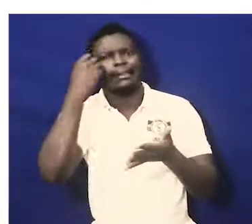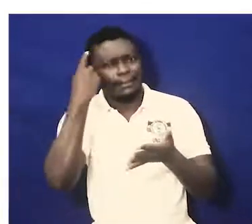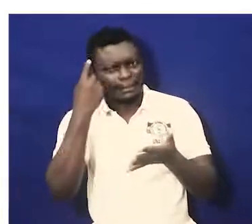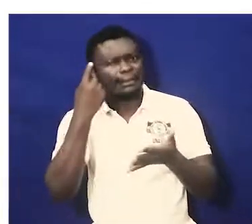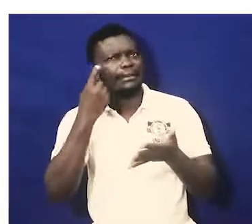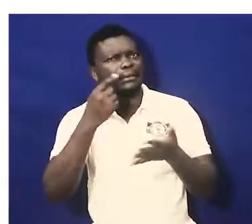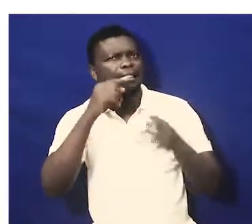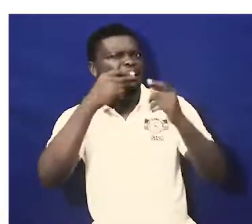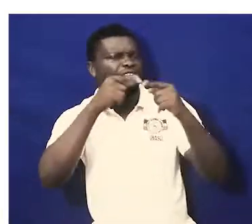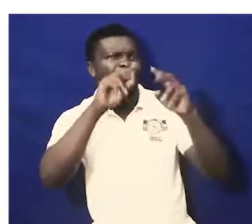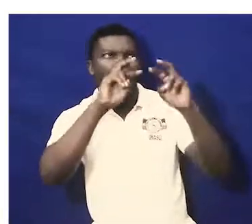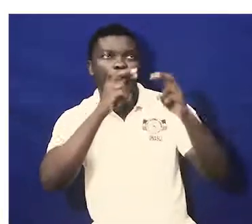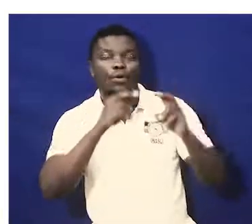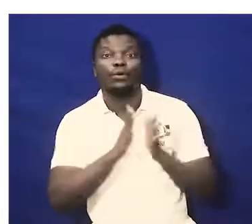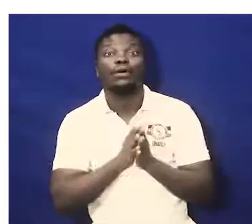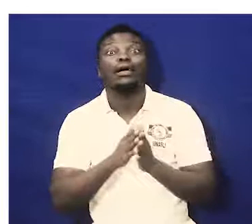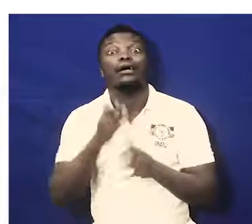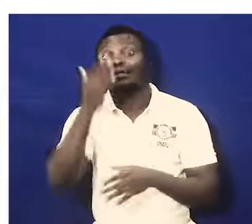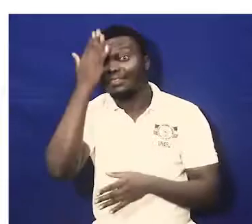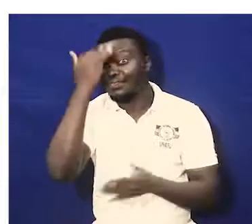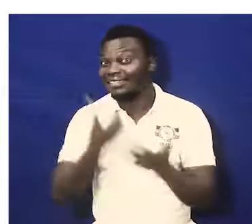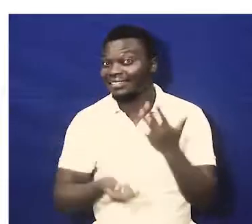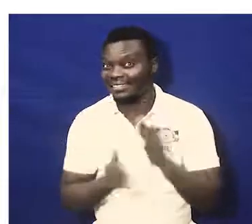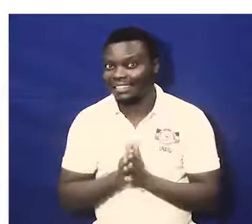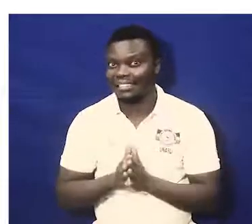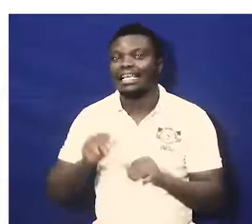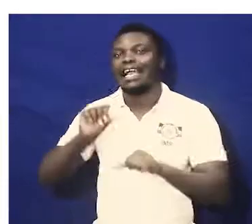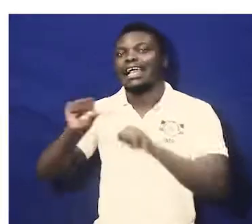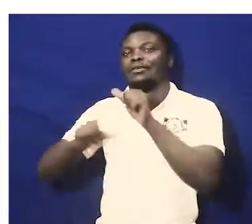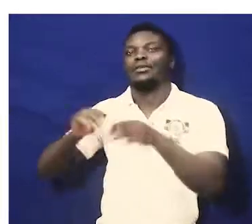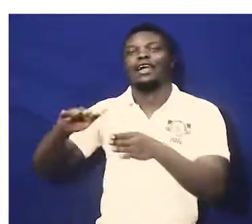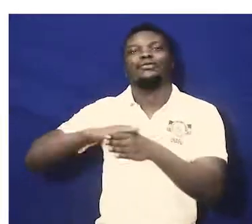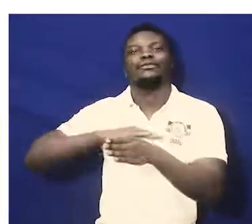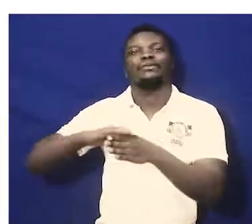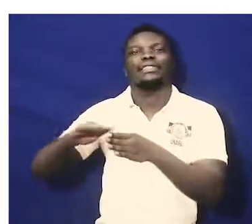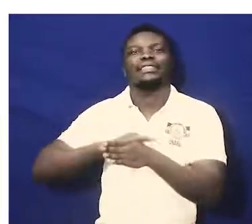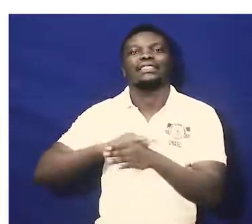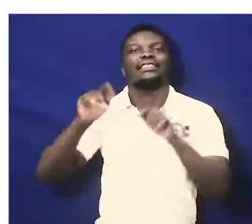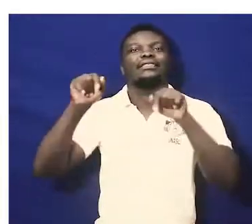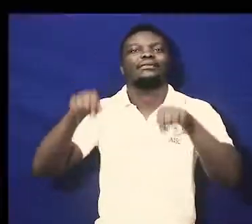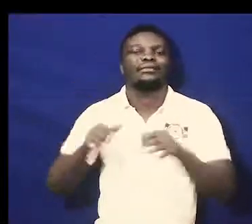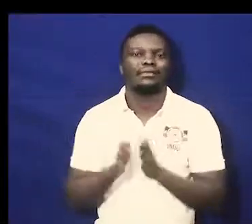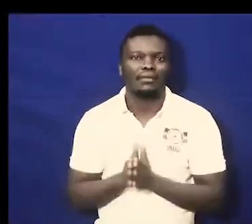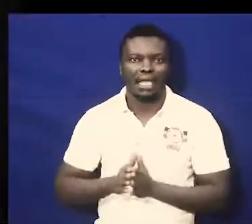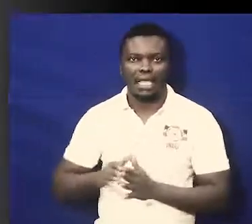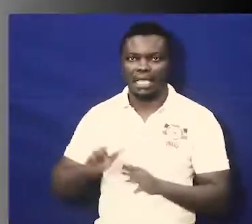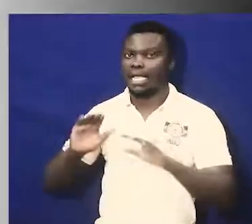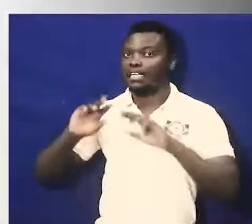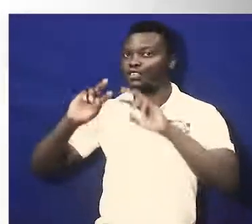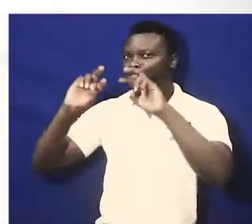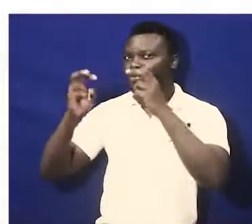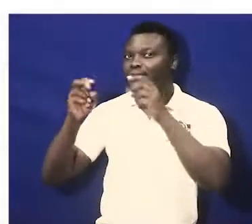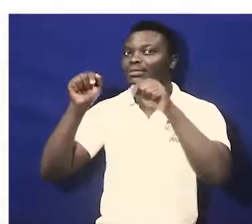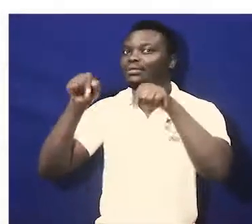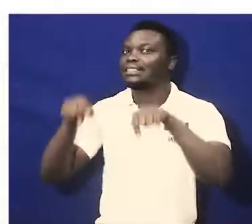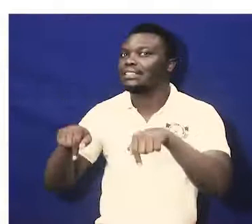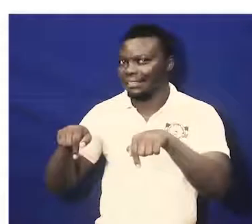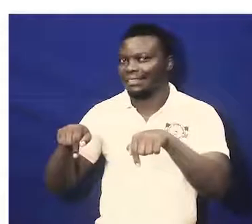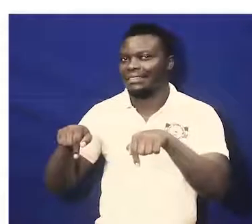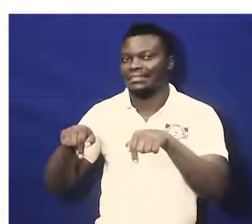doing, because it's about business. Our topic today is business